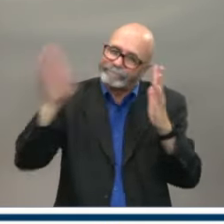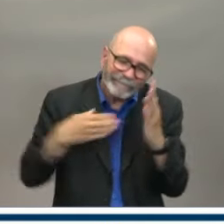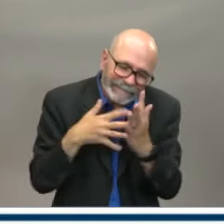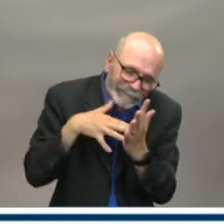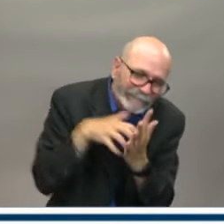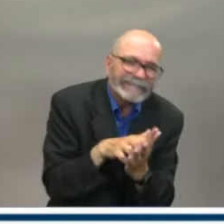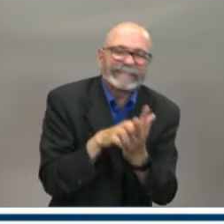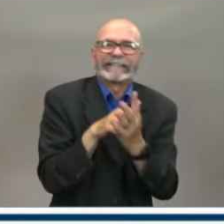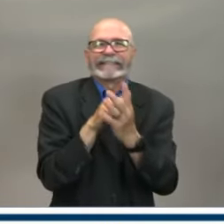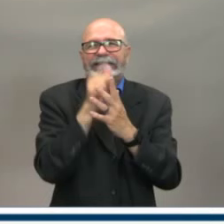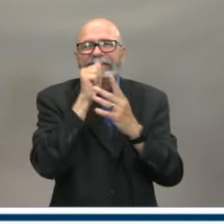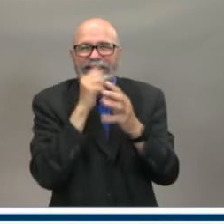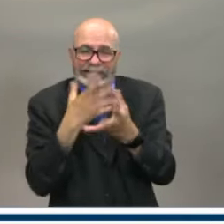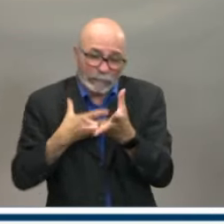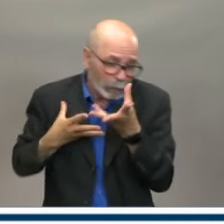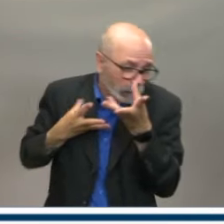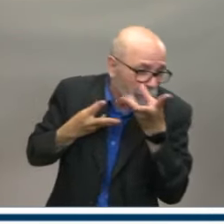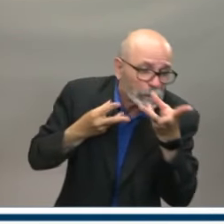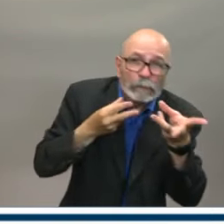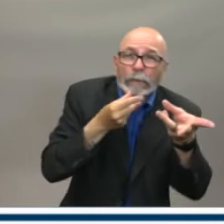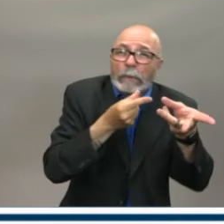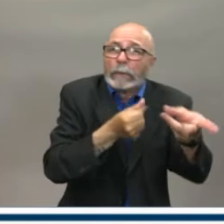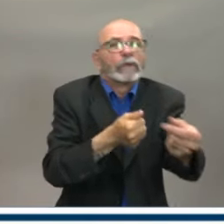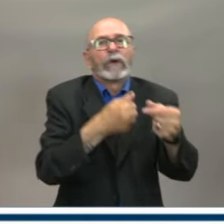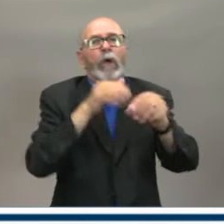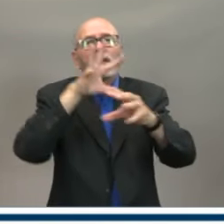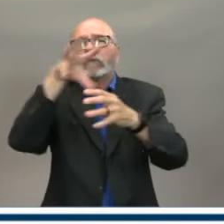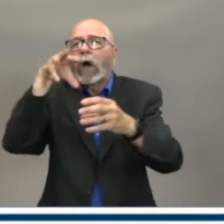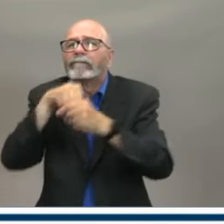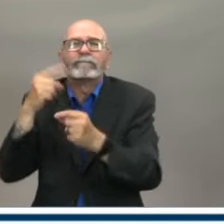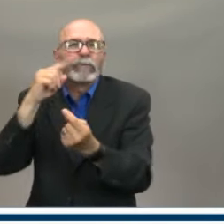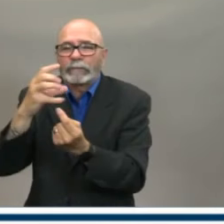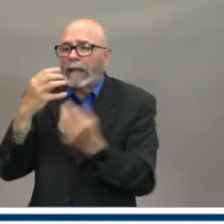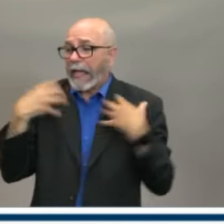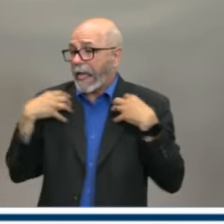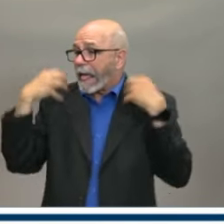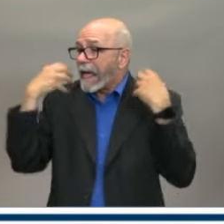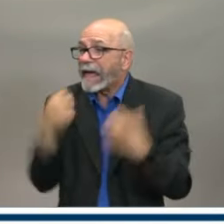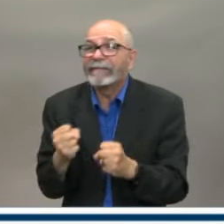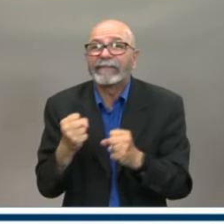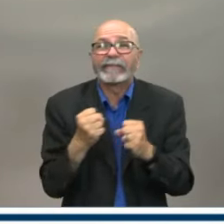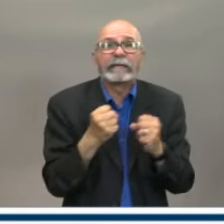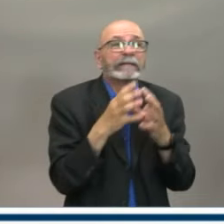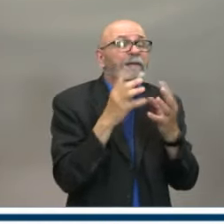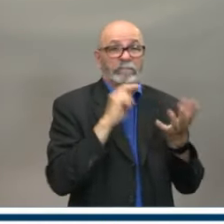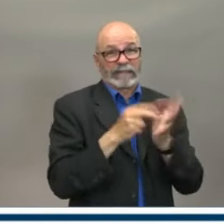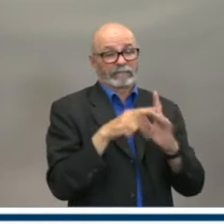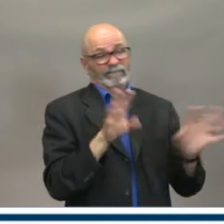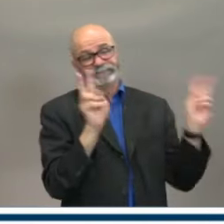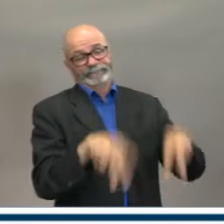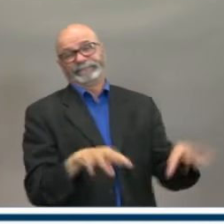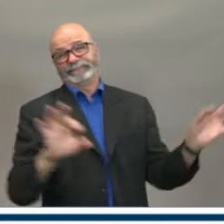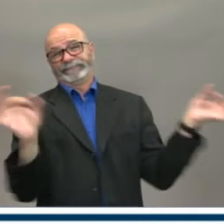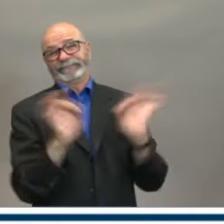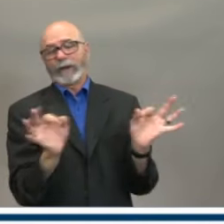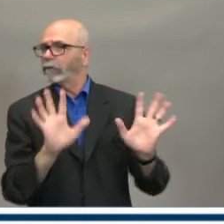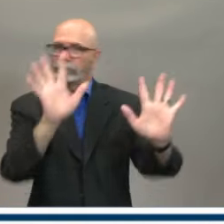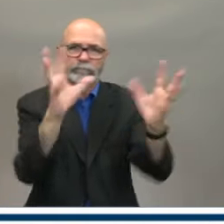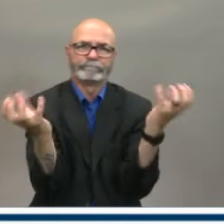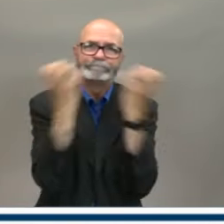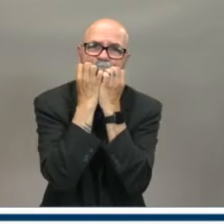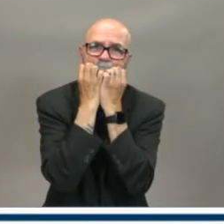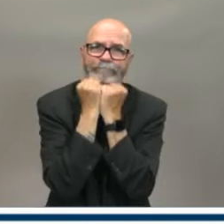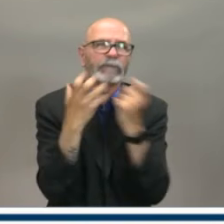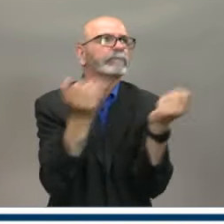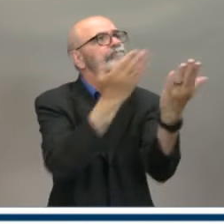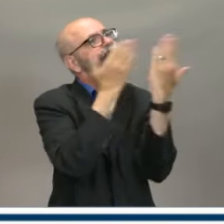healthcare system cannot be overstated. So from me and from the Premier, thank you to each and every nurse in Nova